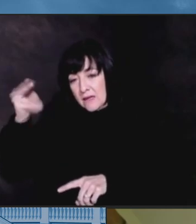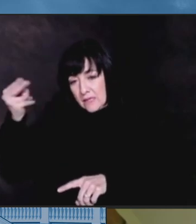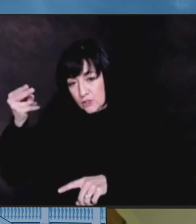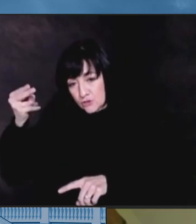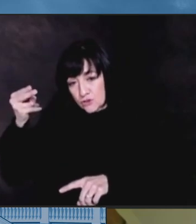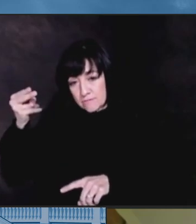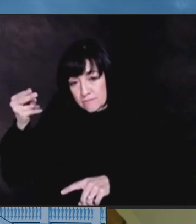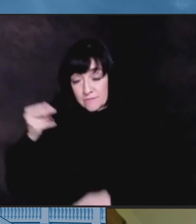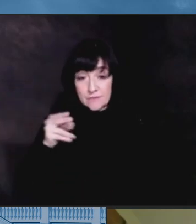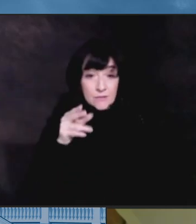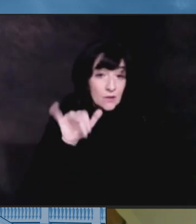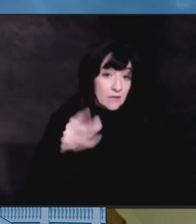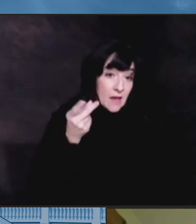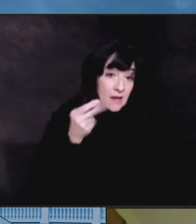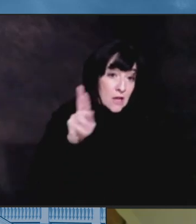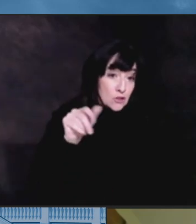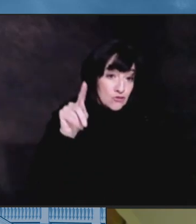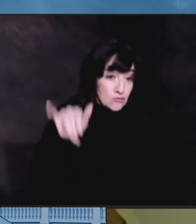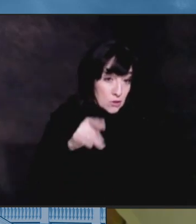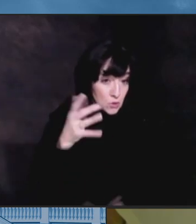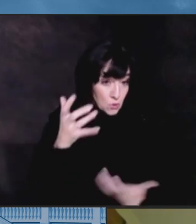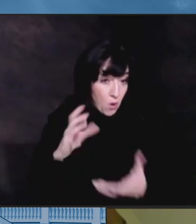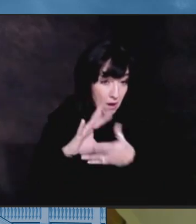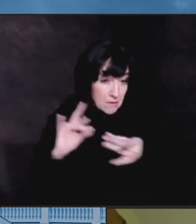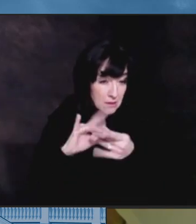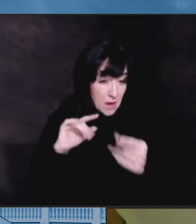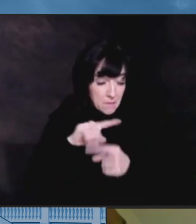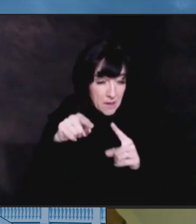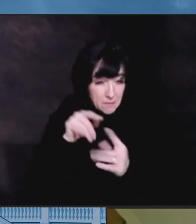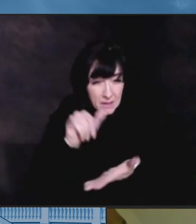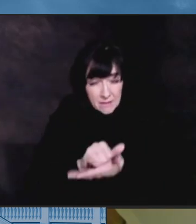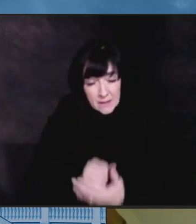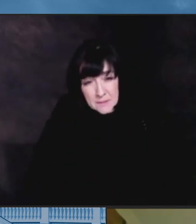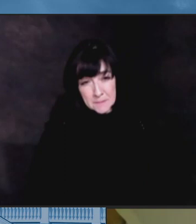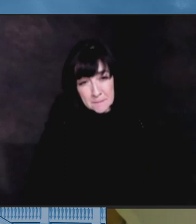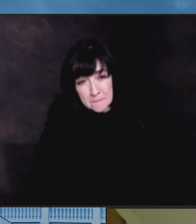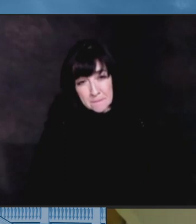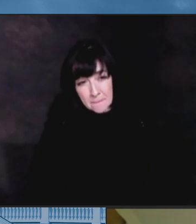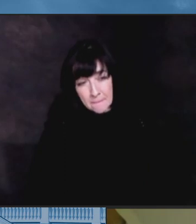So Dr. Rattay, would you like to comment further on that?